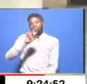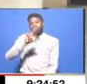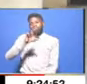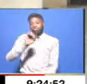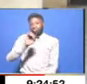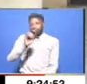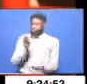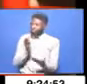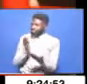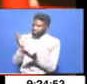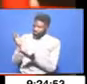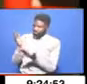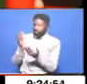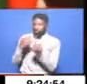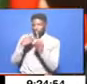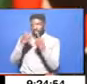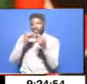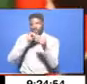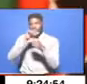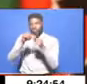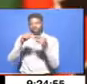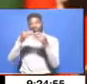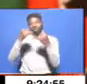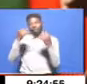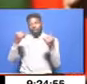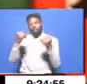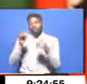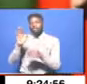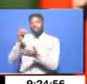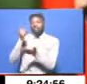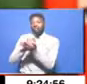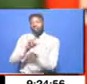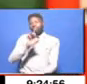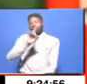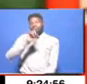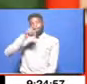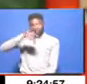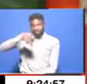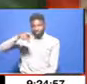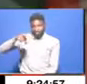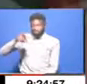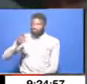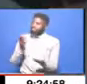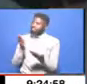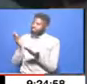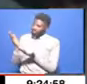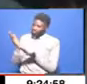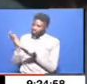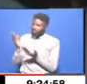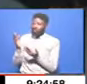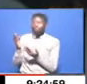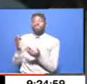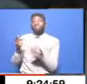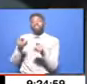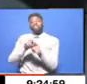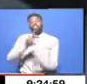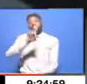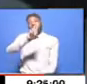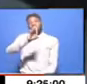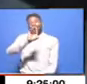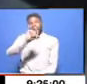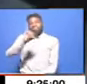the guidelines by the Office of Public Prosecution, the Director of Criminal Investigation has dismissed the